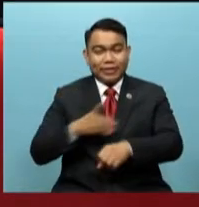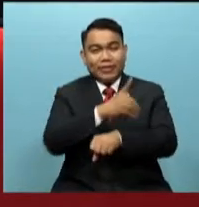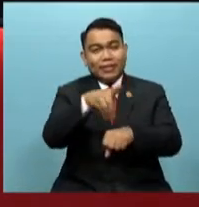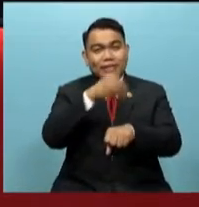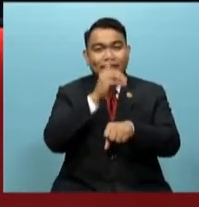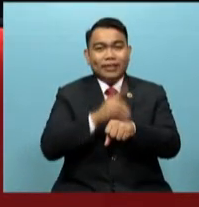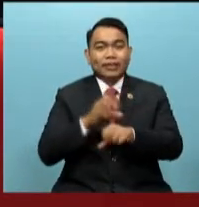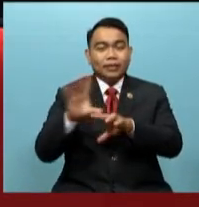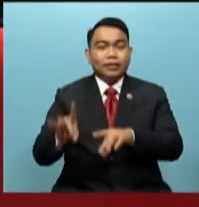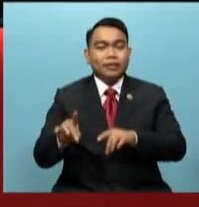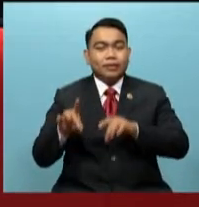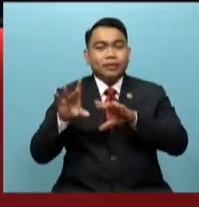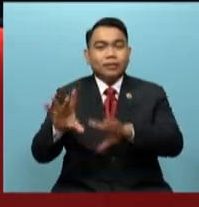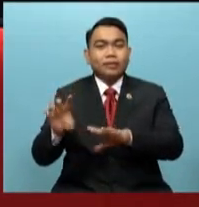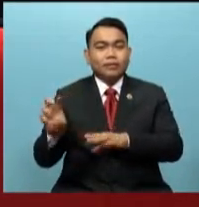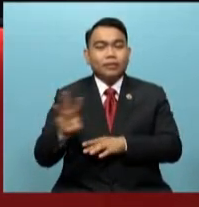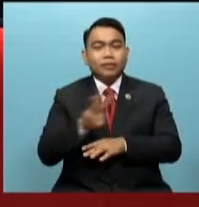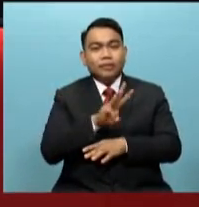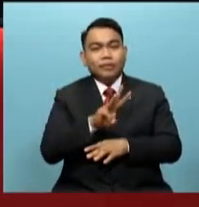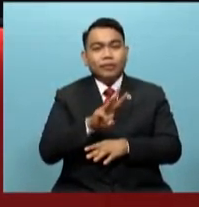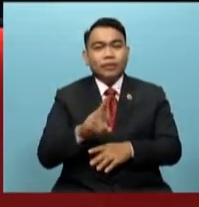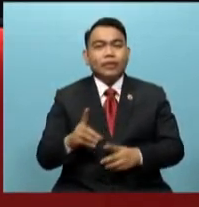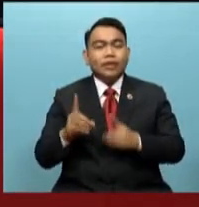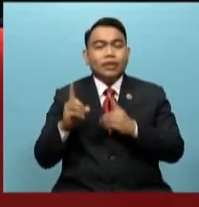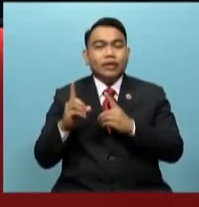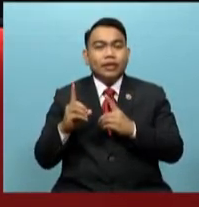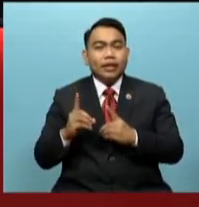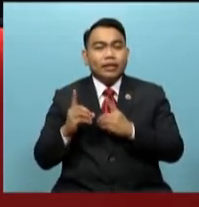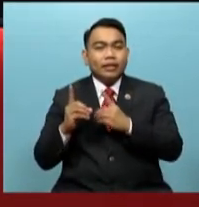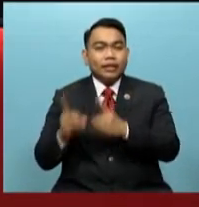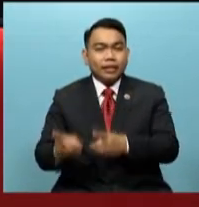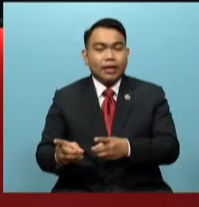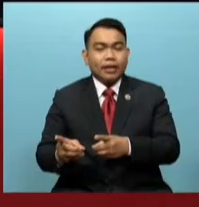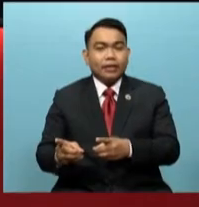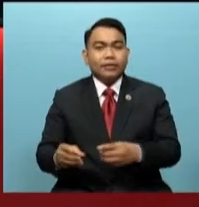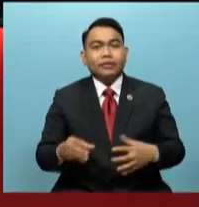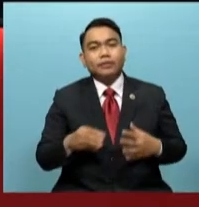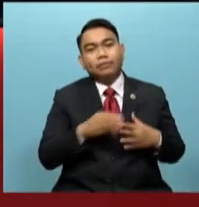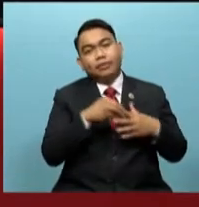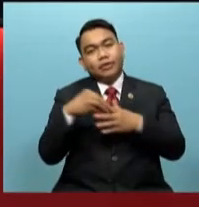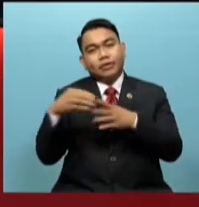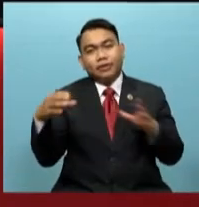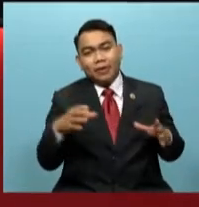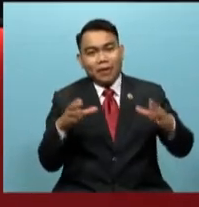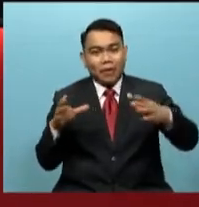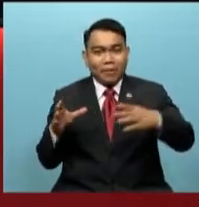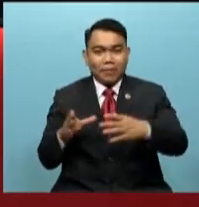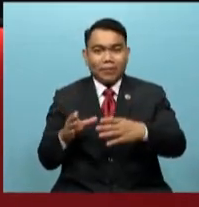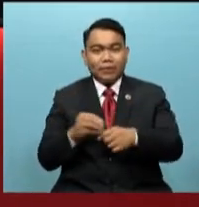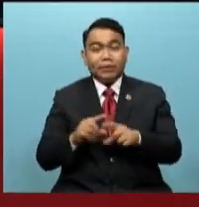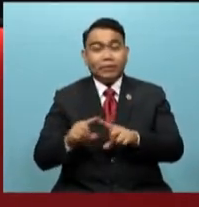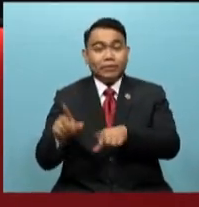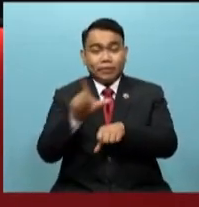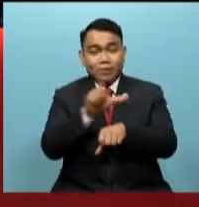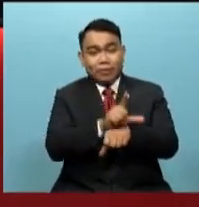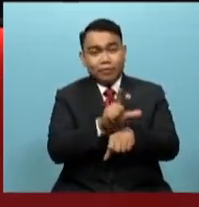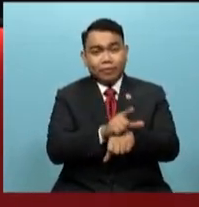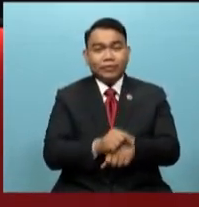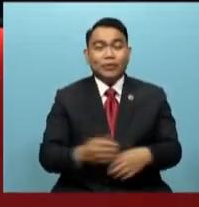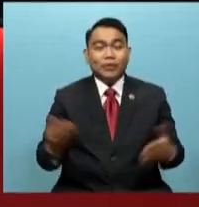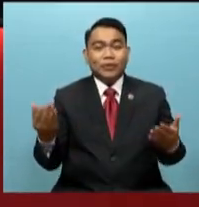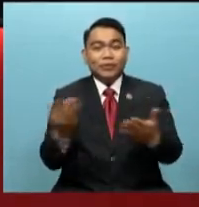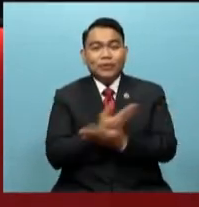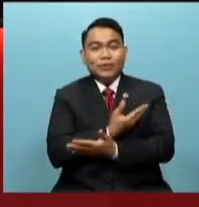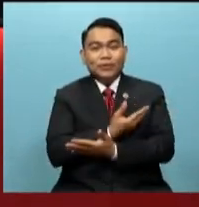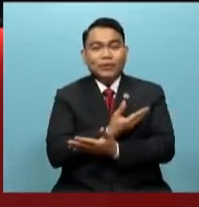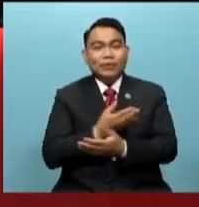District of Australia West devotedly attend special gatherings hosted in Melbourne and Perth congregations. New officers also take their